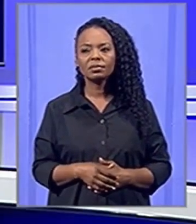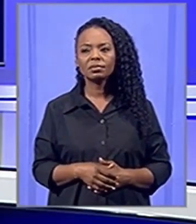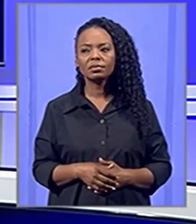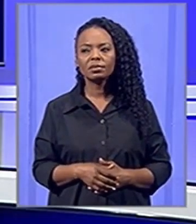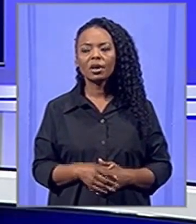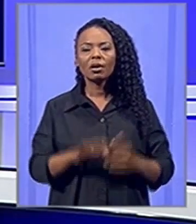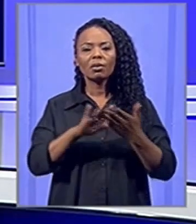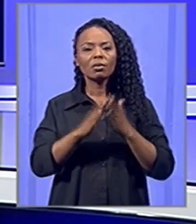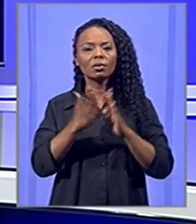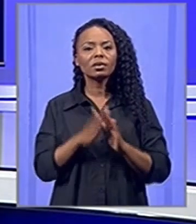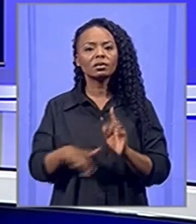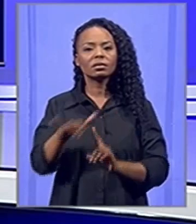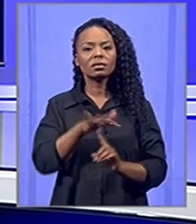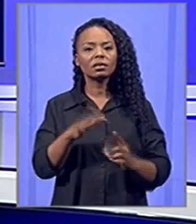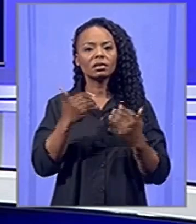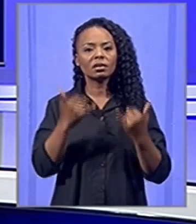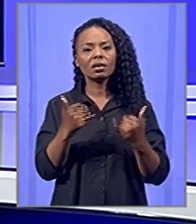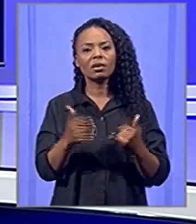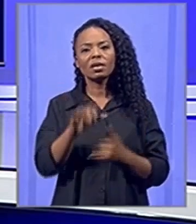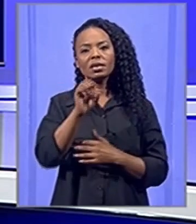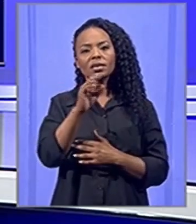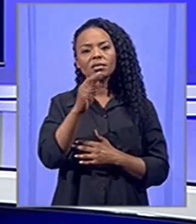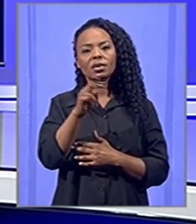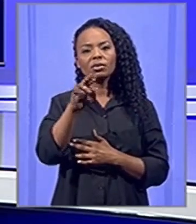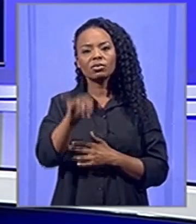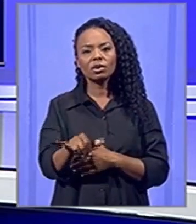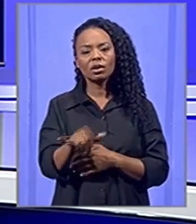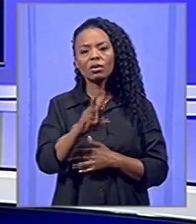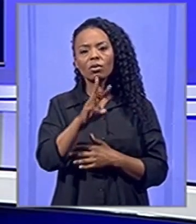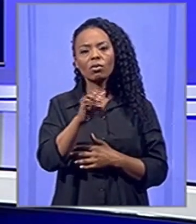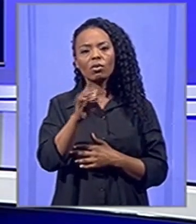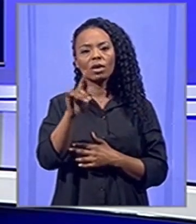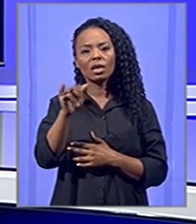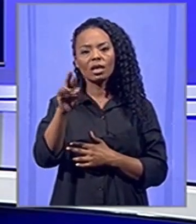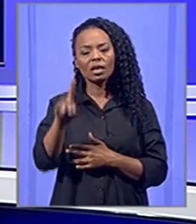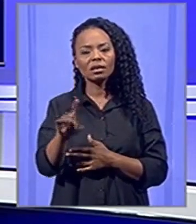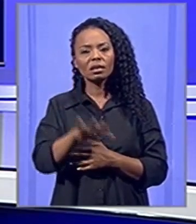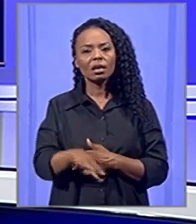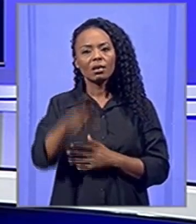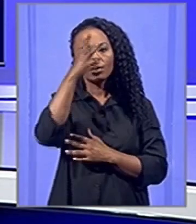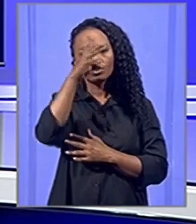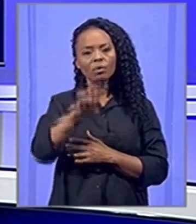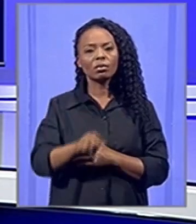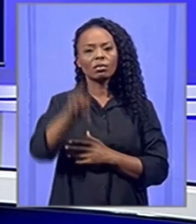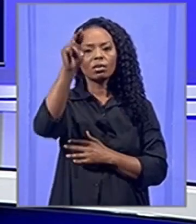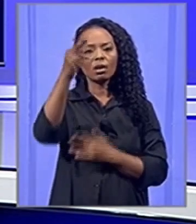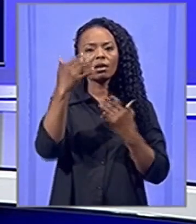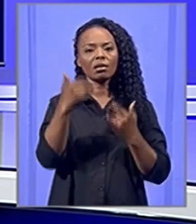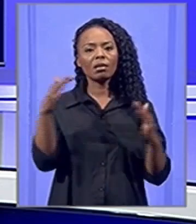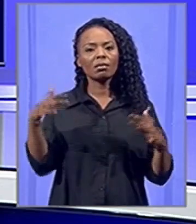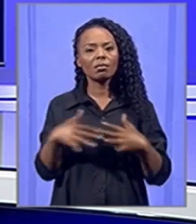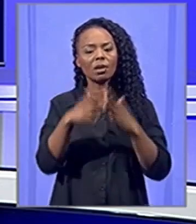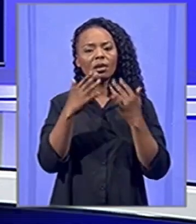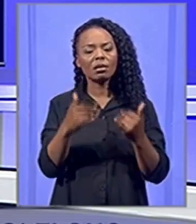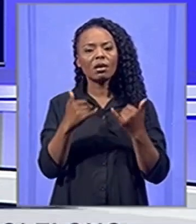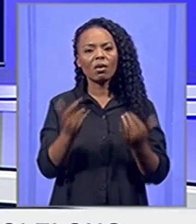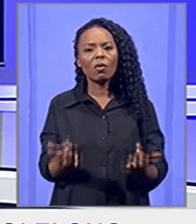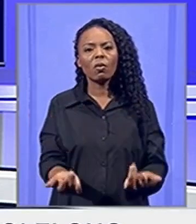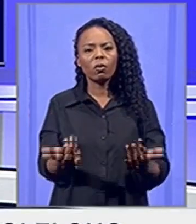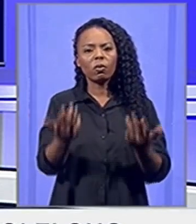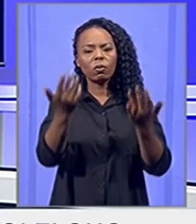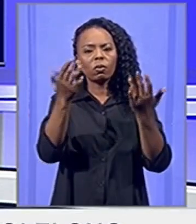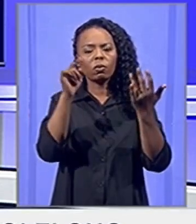Baagi ba lefelo la Baipe la Cemetery View kwa Woodlands kwa botlhaba jwa Pretoria ba simolotse go iphutha morago ga gore malakabe a molelo a lakaile